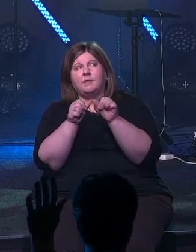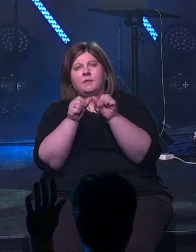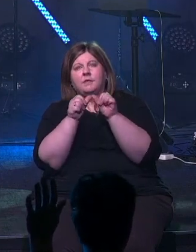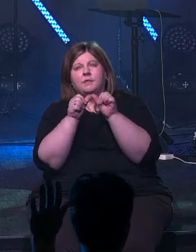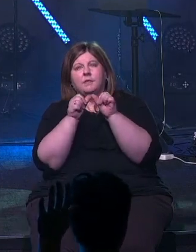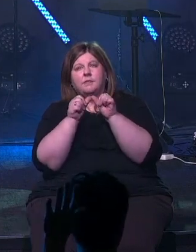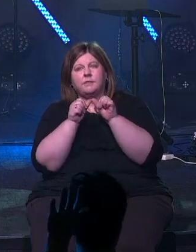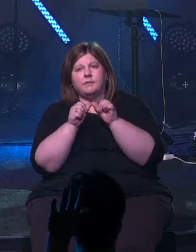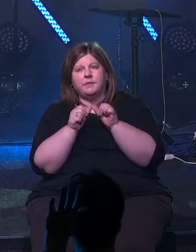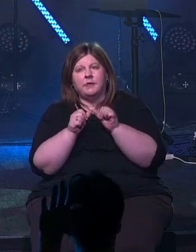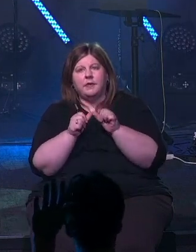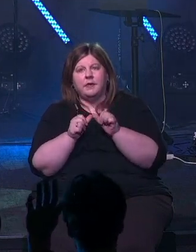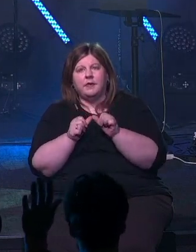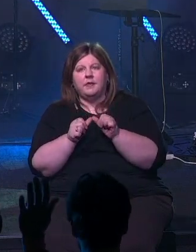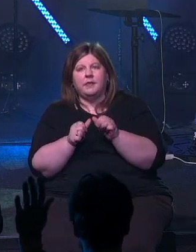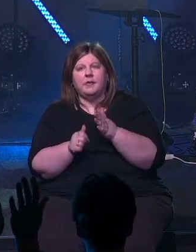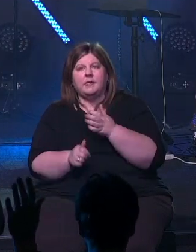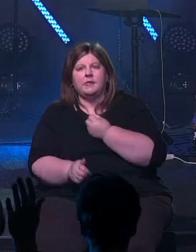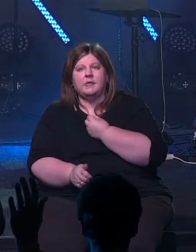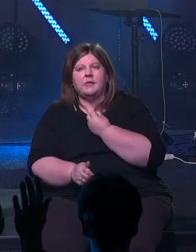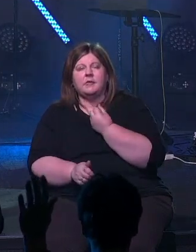long.